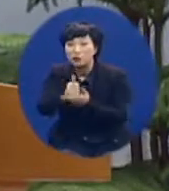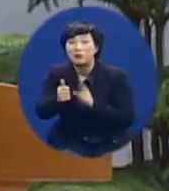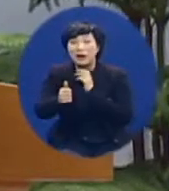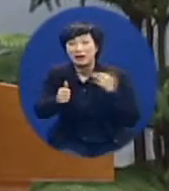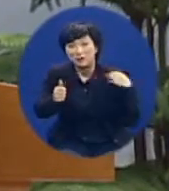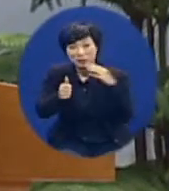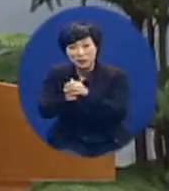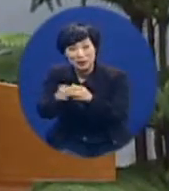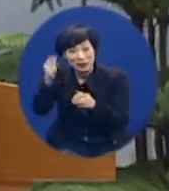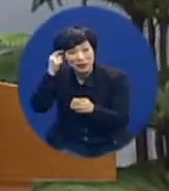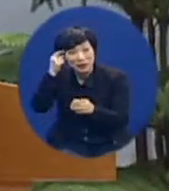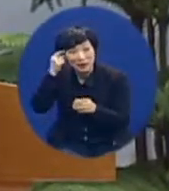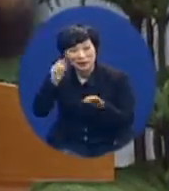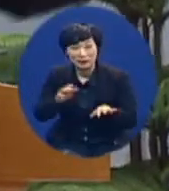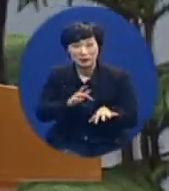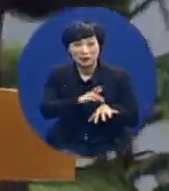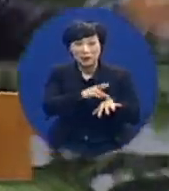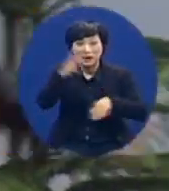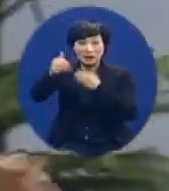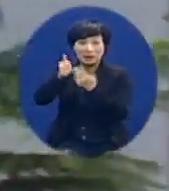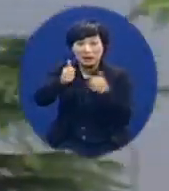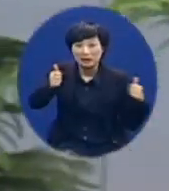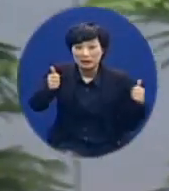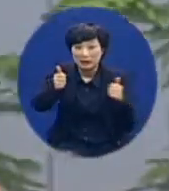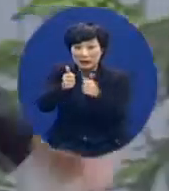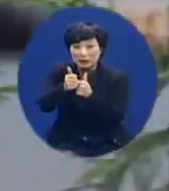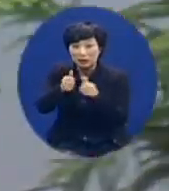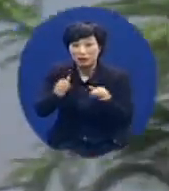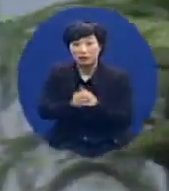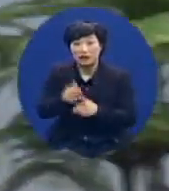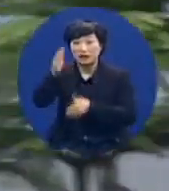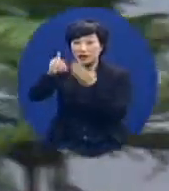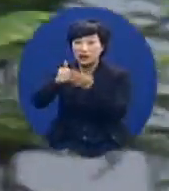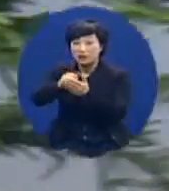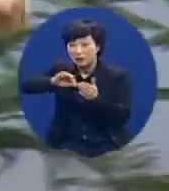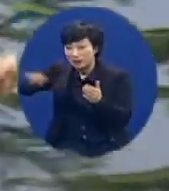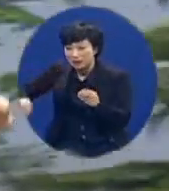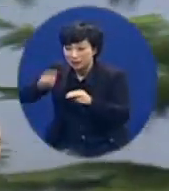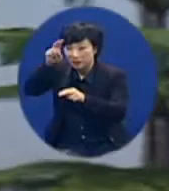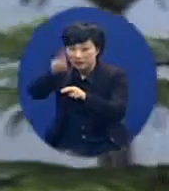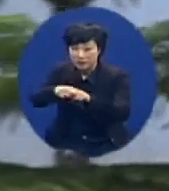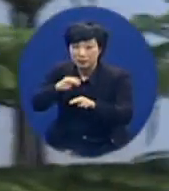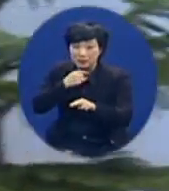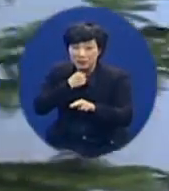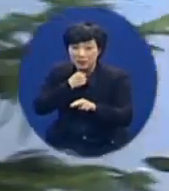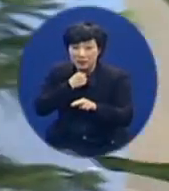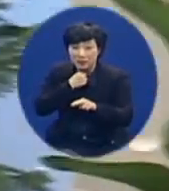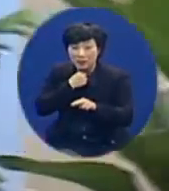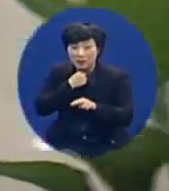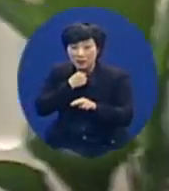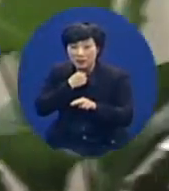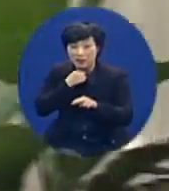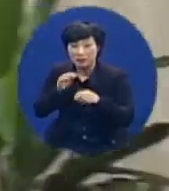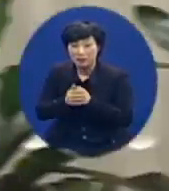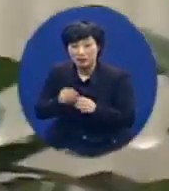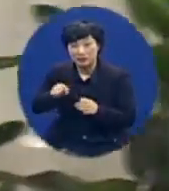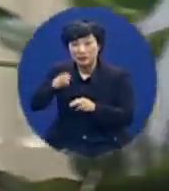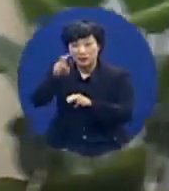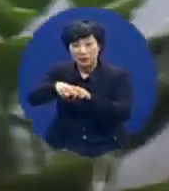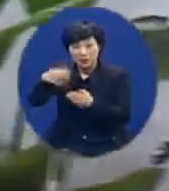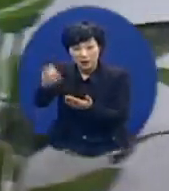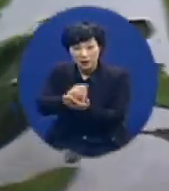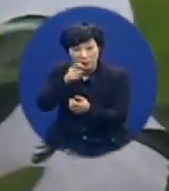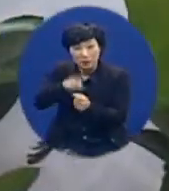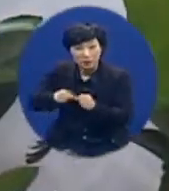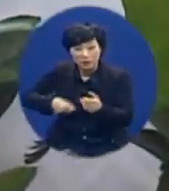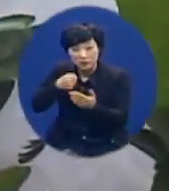the devil. The devil stood against God, sat on a high